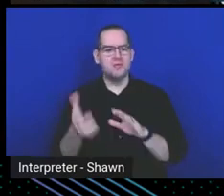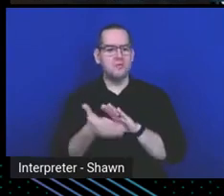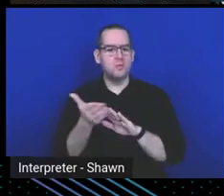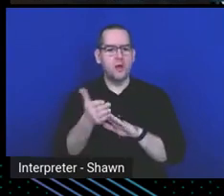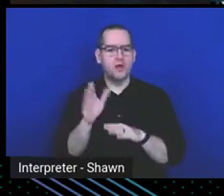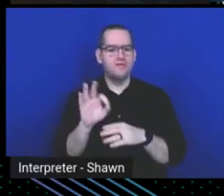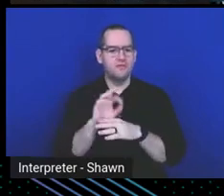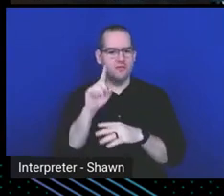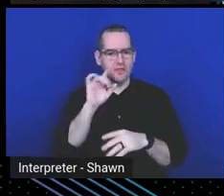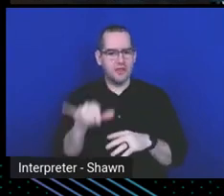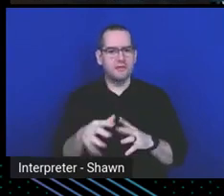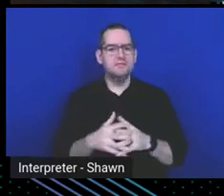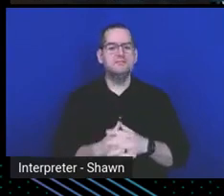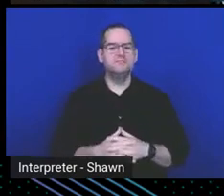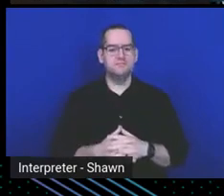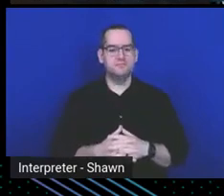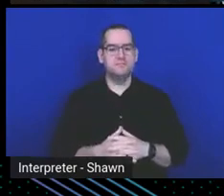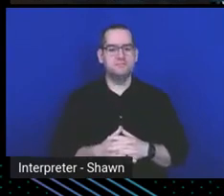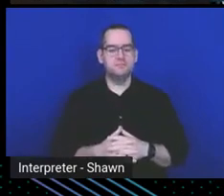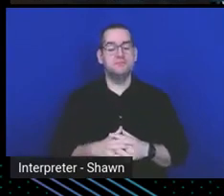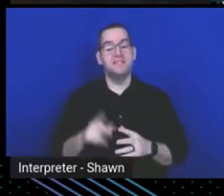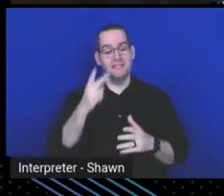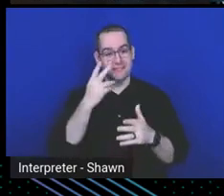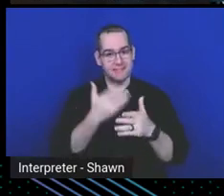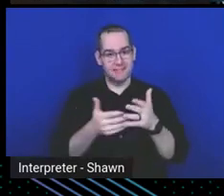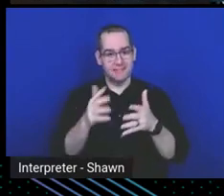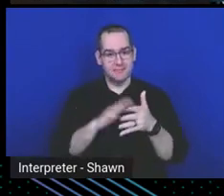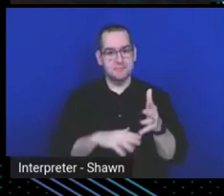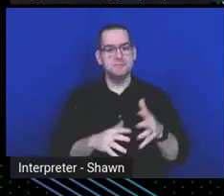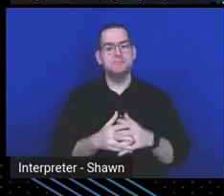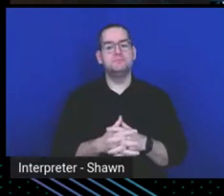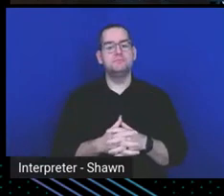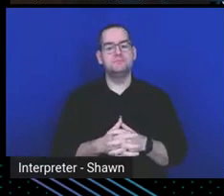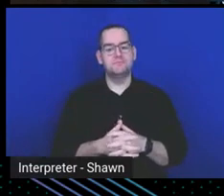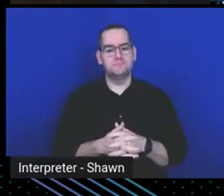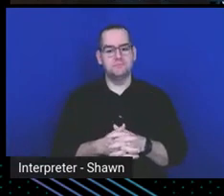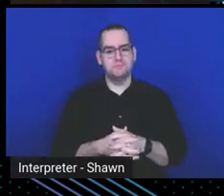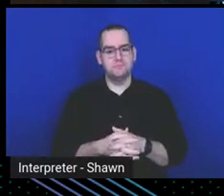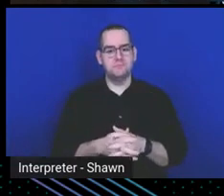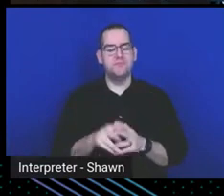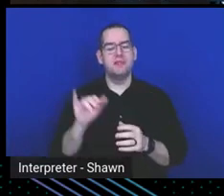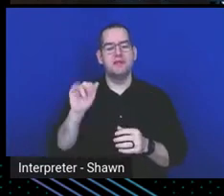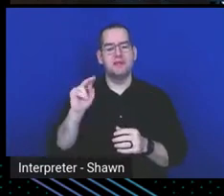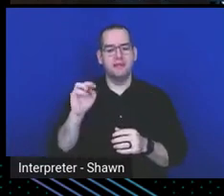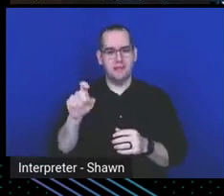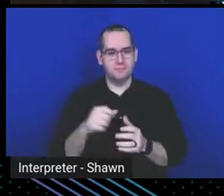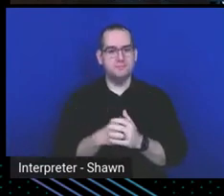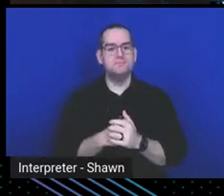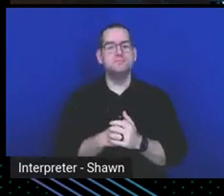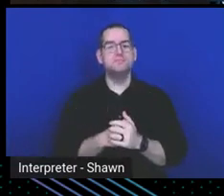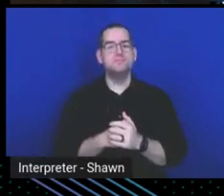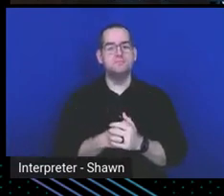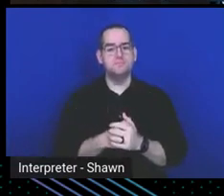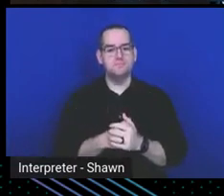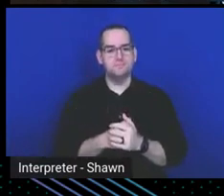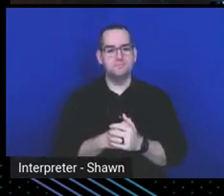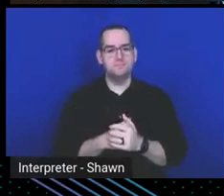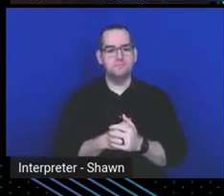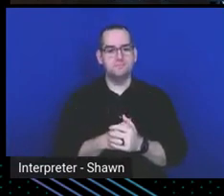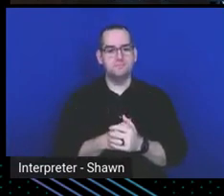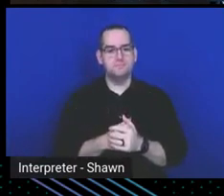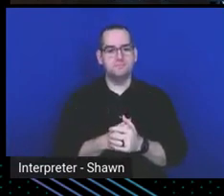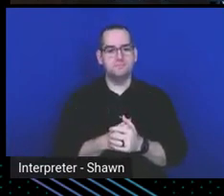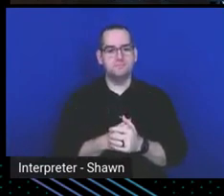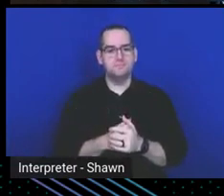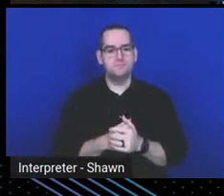that. If you see in the templates, and we have the index HTML. So you can see one thing.